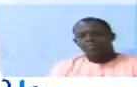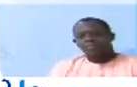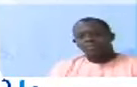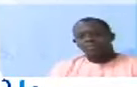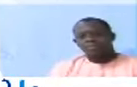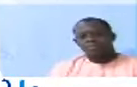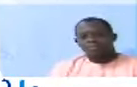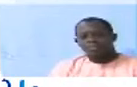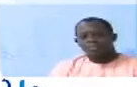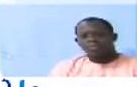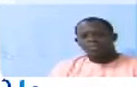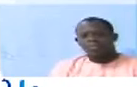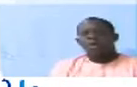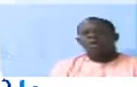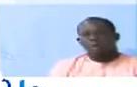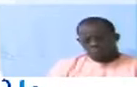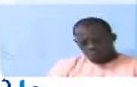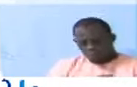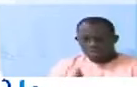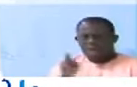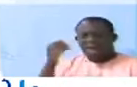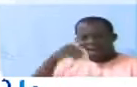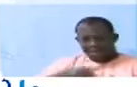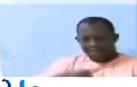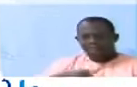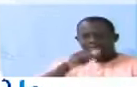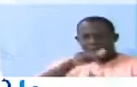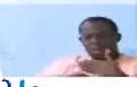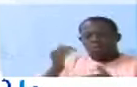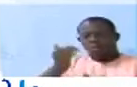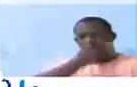So mandala entol furaji. We arrived there in the morning.